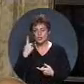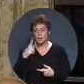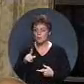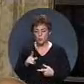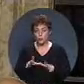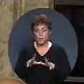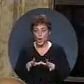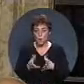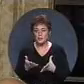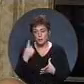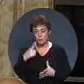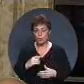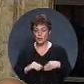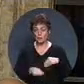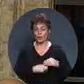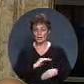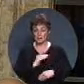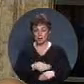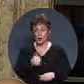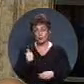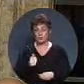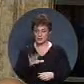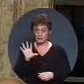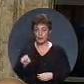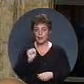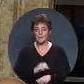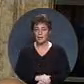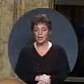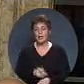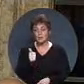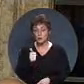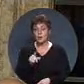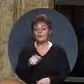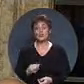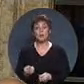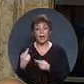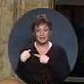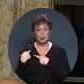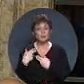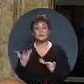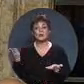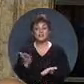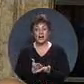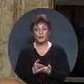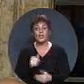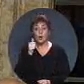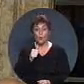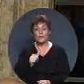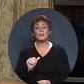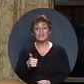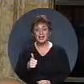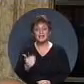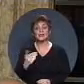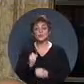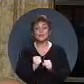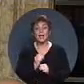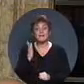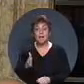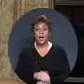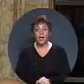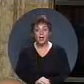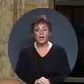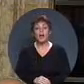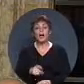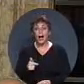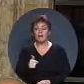lobby. Well, does the minister realize that he should take responsibility for what's going to happen to women 10, 15 years